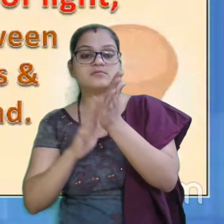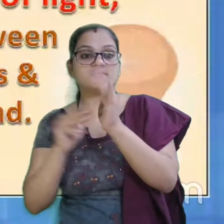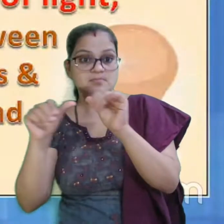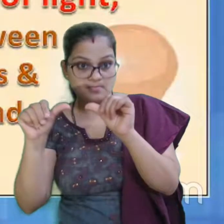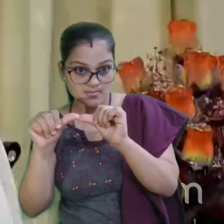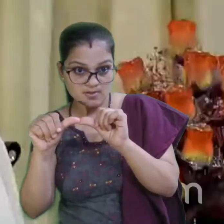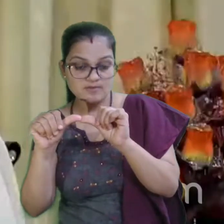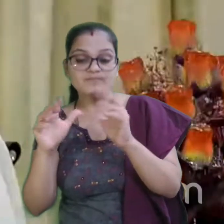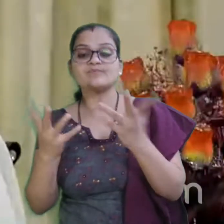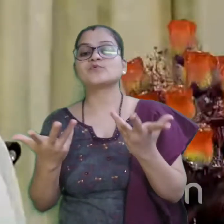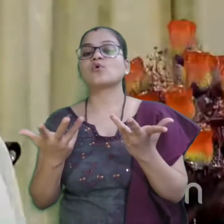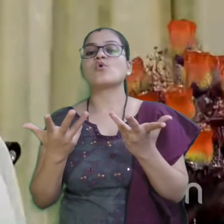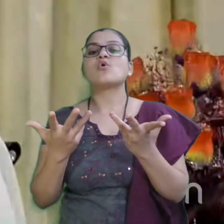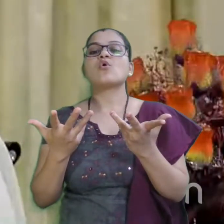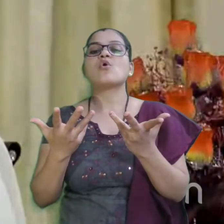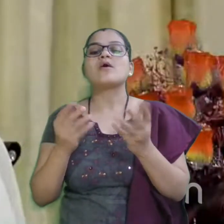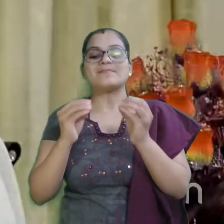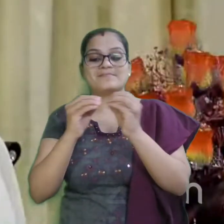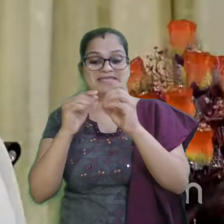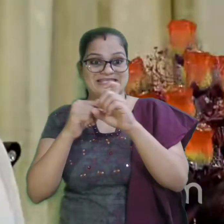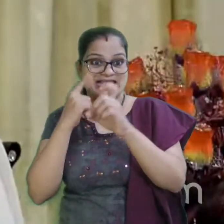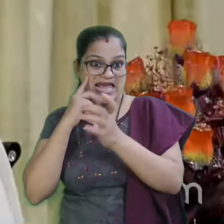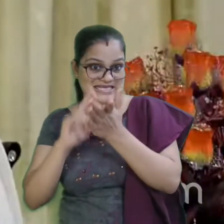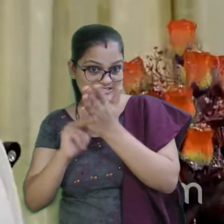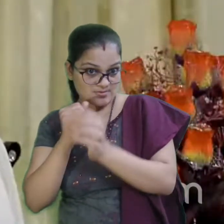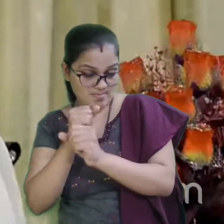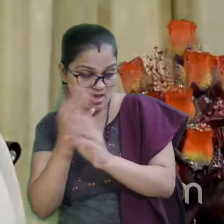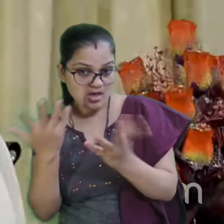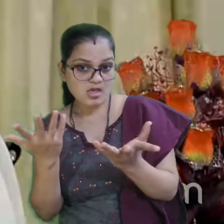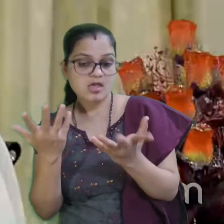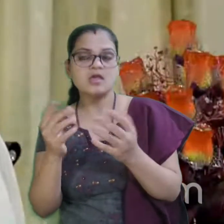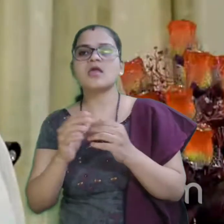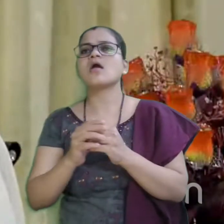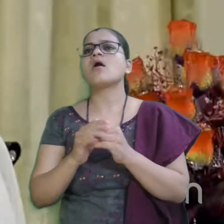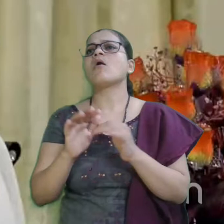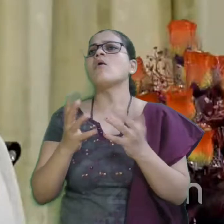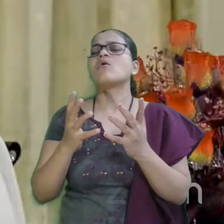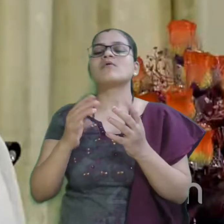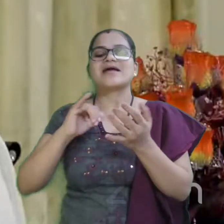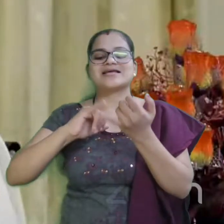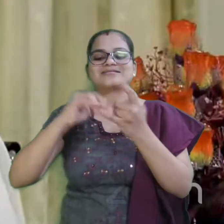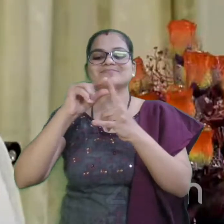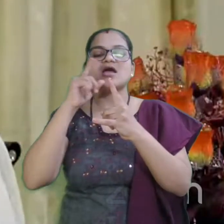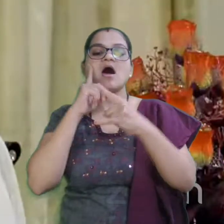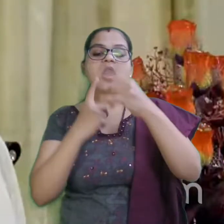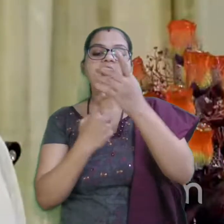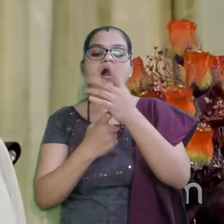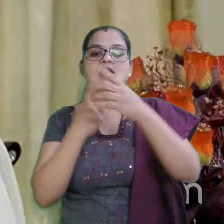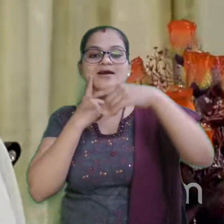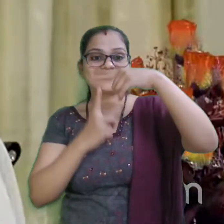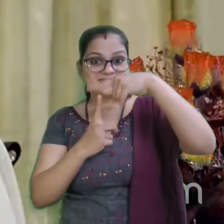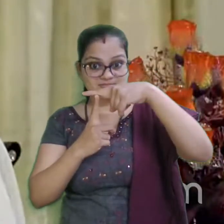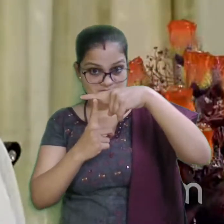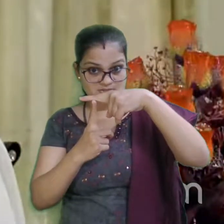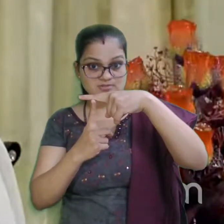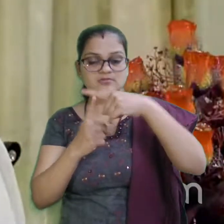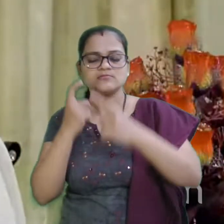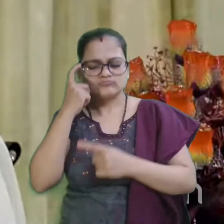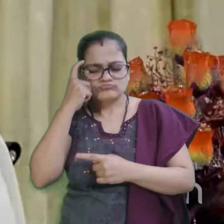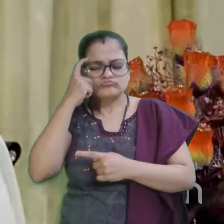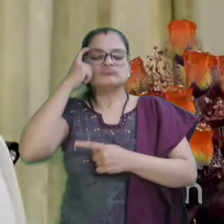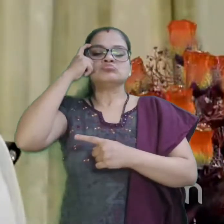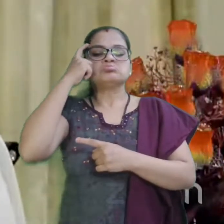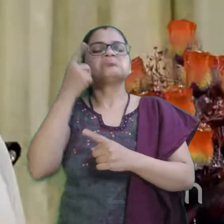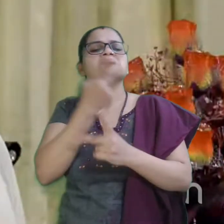called a being, the being, and then it's called the spirit, and then it's